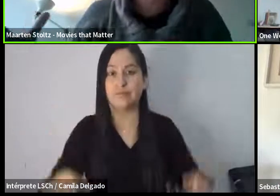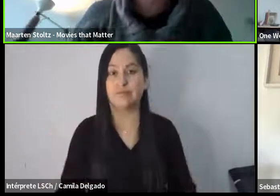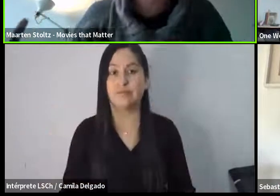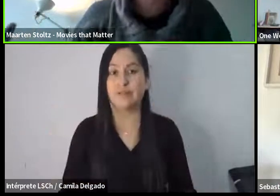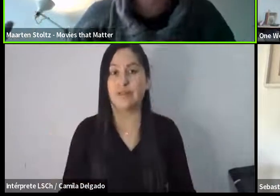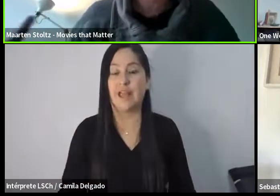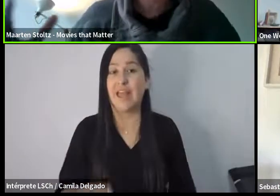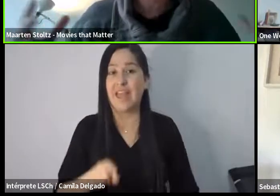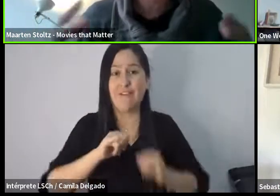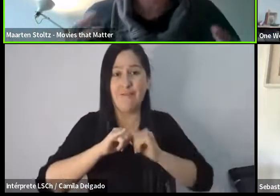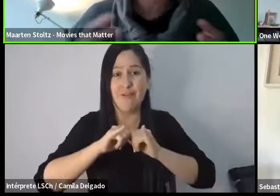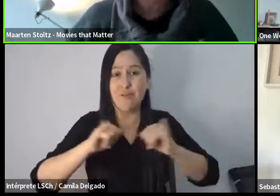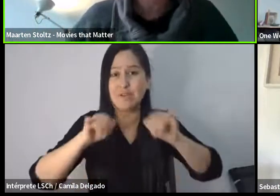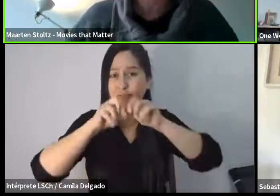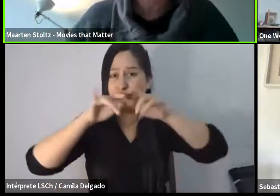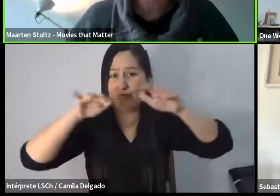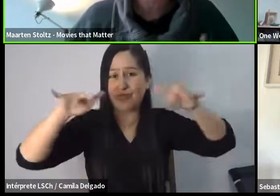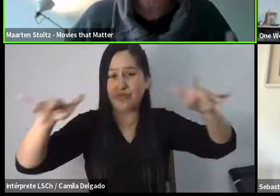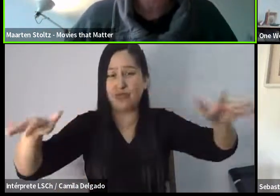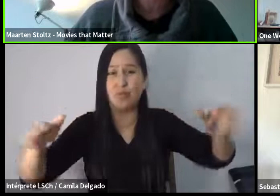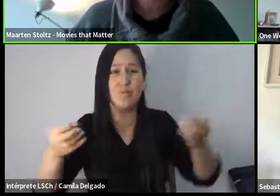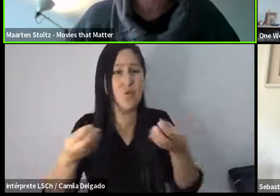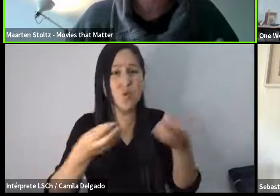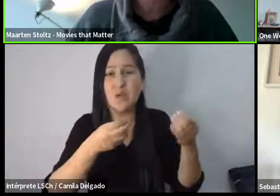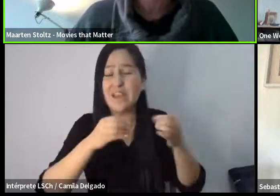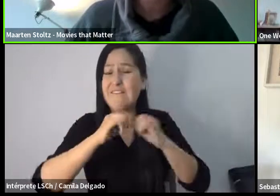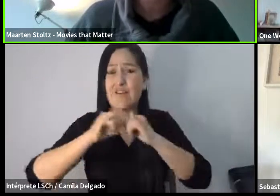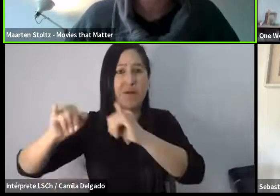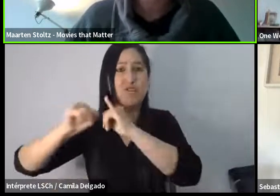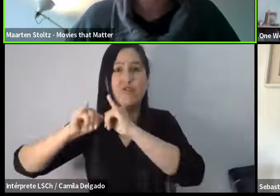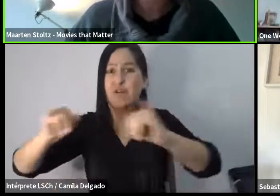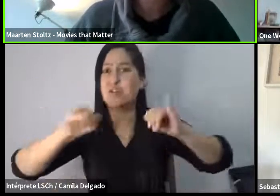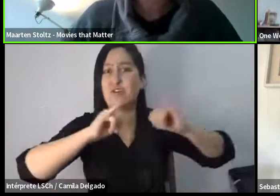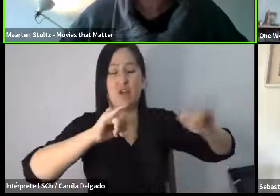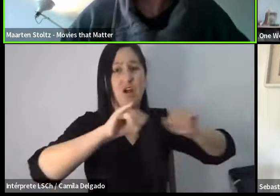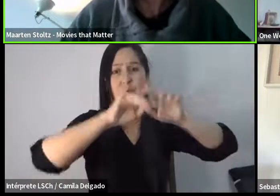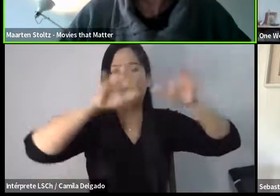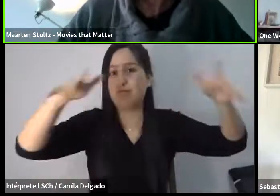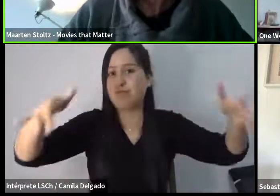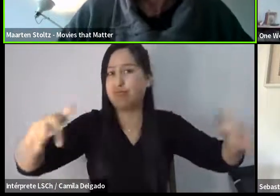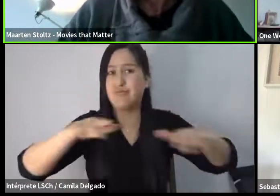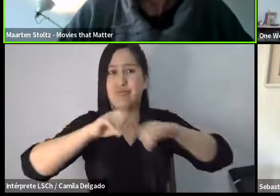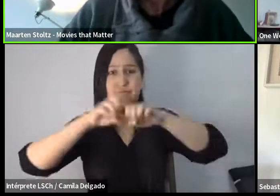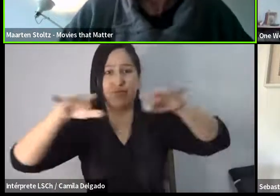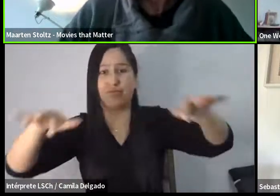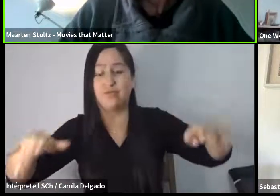much information that we can get our hands on. There's so many ways you can get